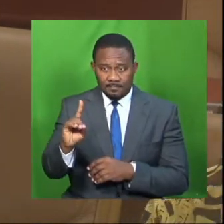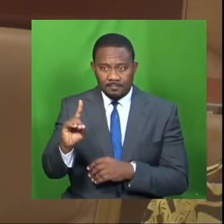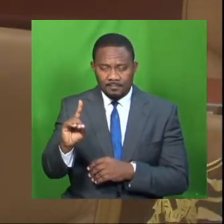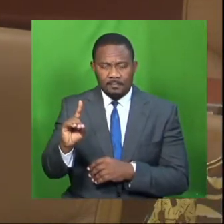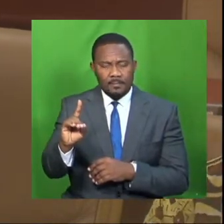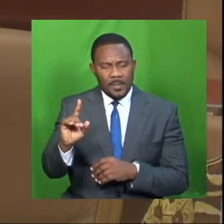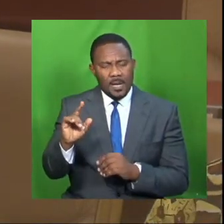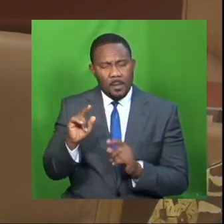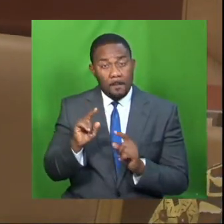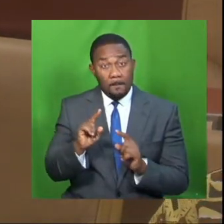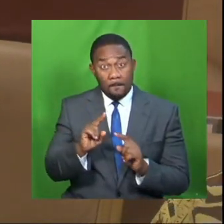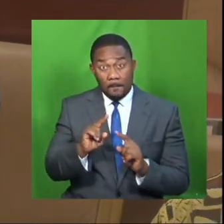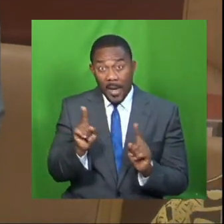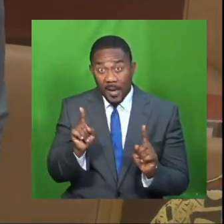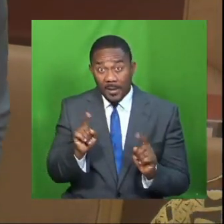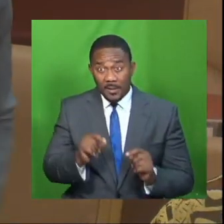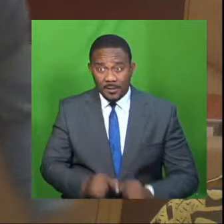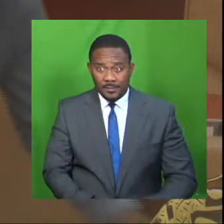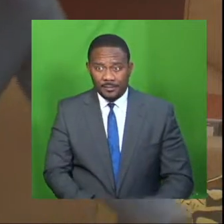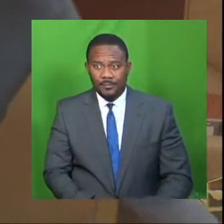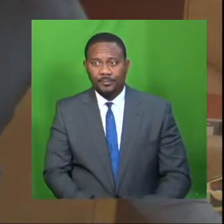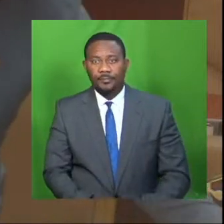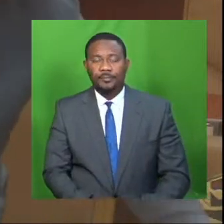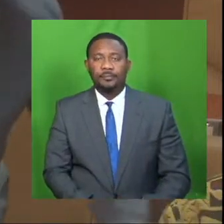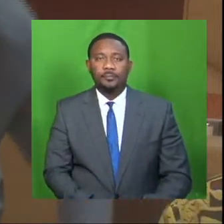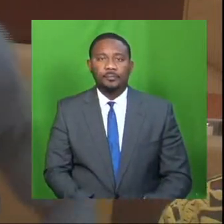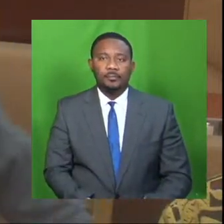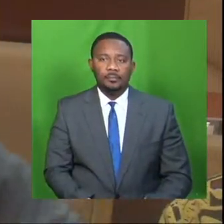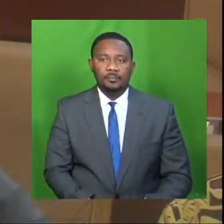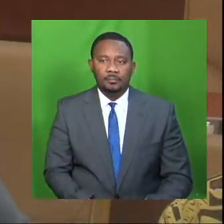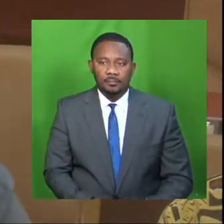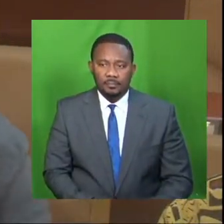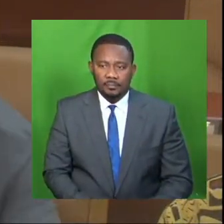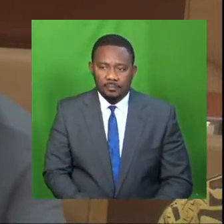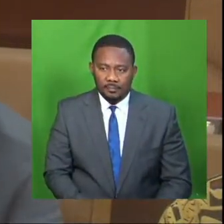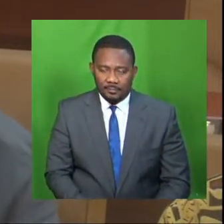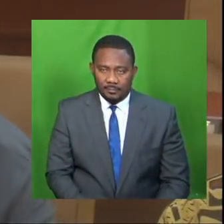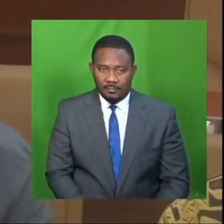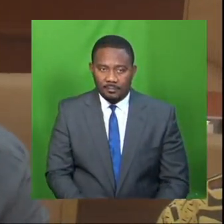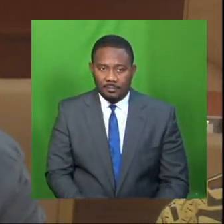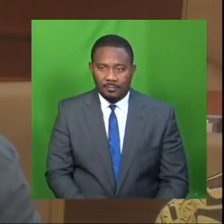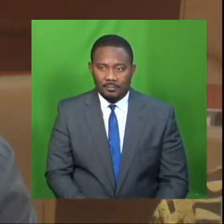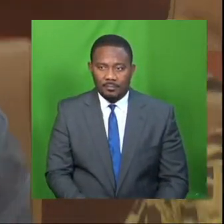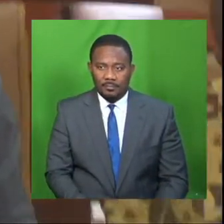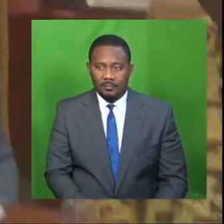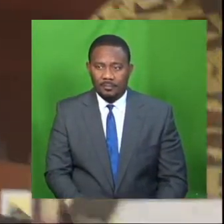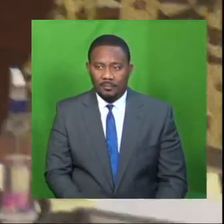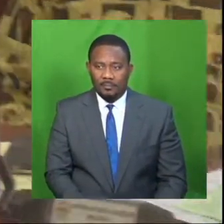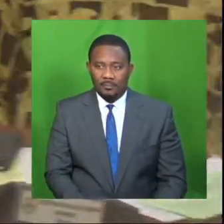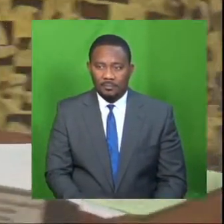Mr. Speaker, respectfully, I wish to seek your leave to withdraw the exemption bill which was laid